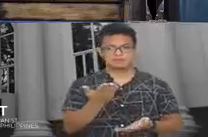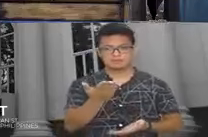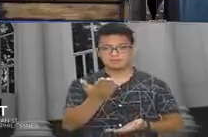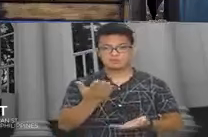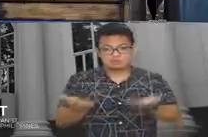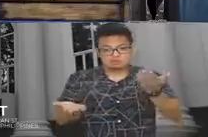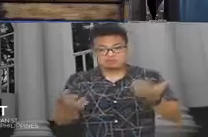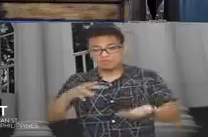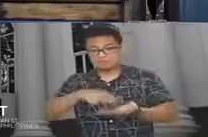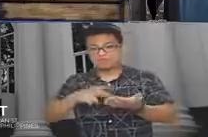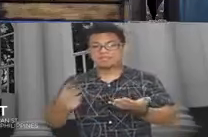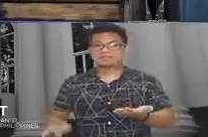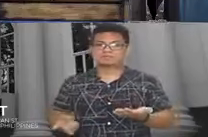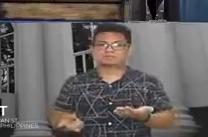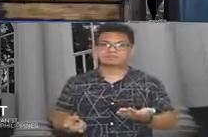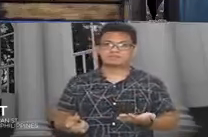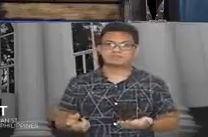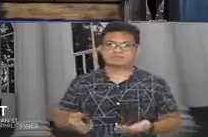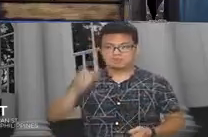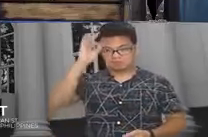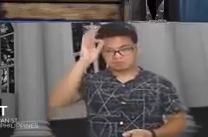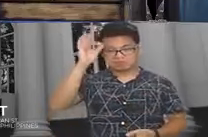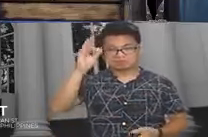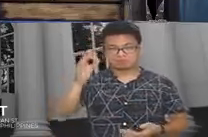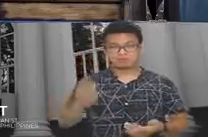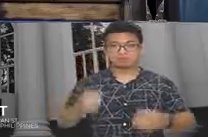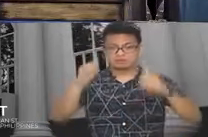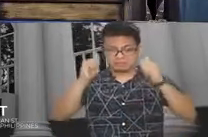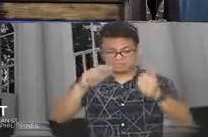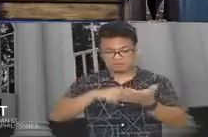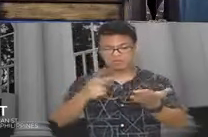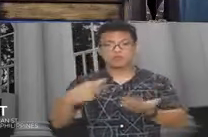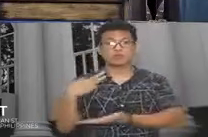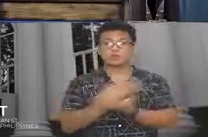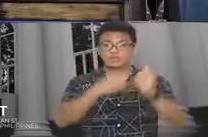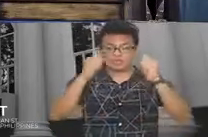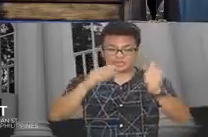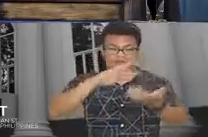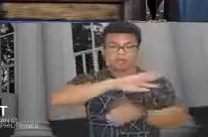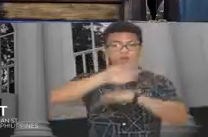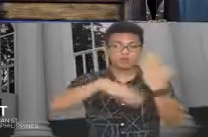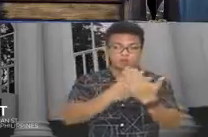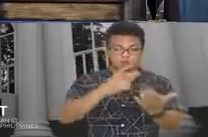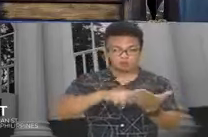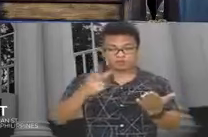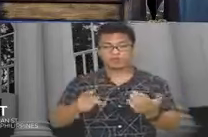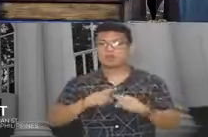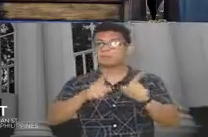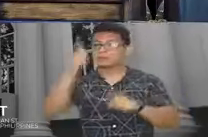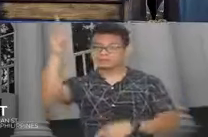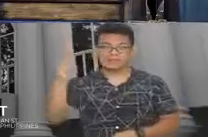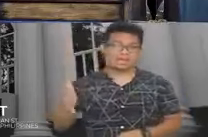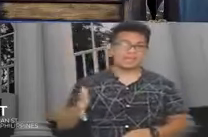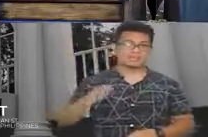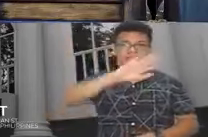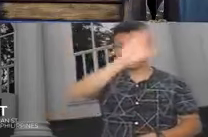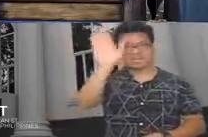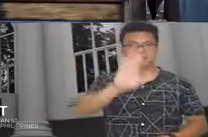You may fail, I may fail, Pastor Kent, Ravi will fail, we may all, but my friend, God will never